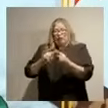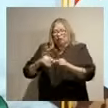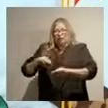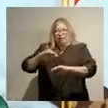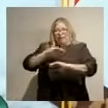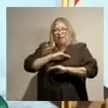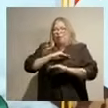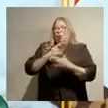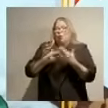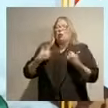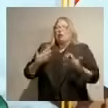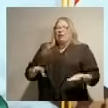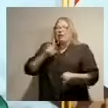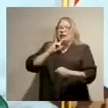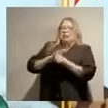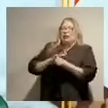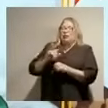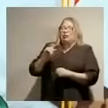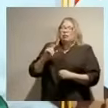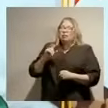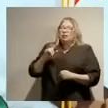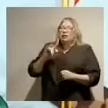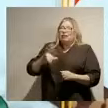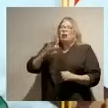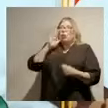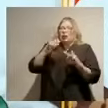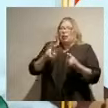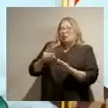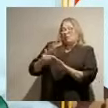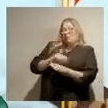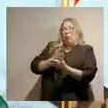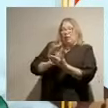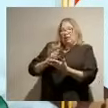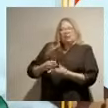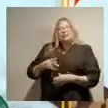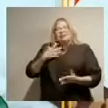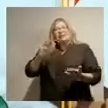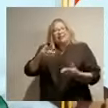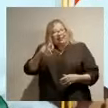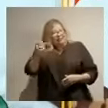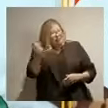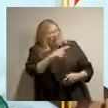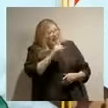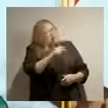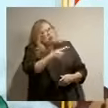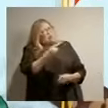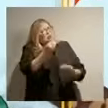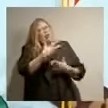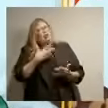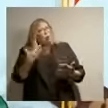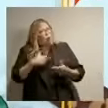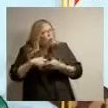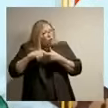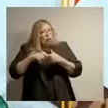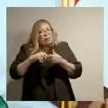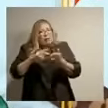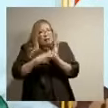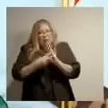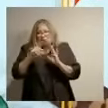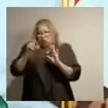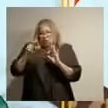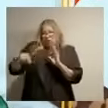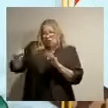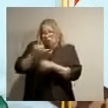what was committed to. But that will get done before the budget's done. Can you give us a hint about what the holdup is? Like, should